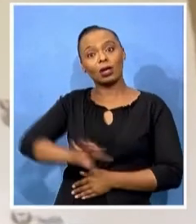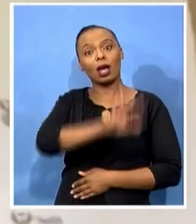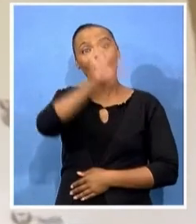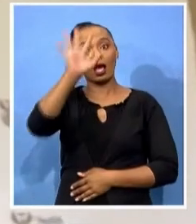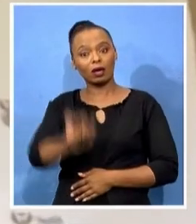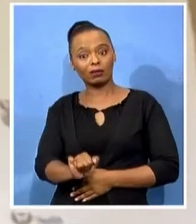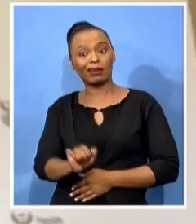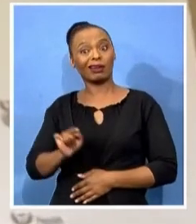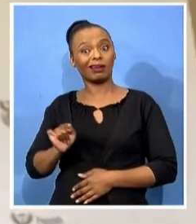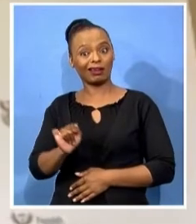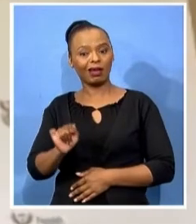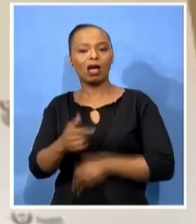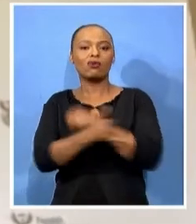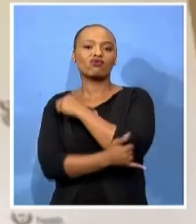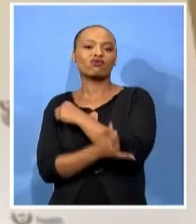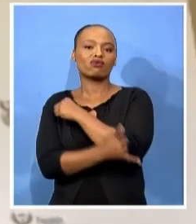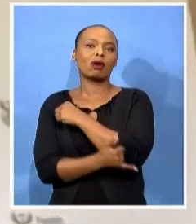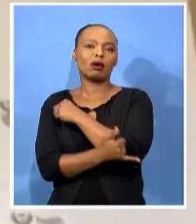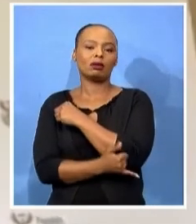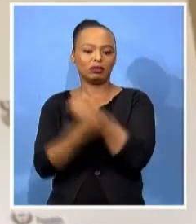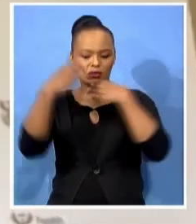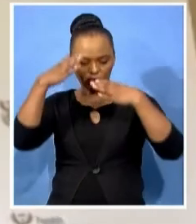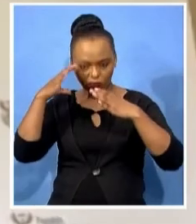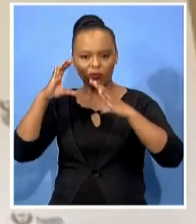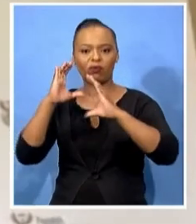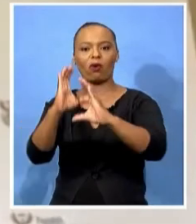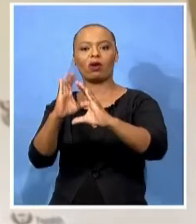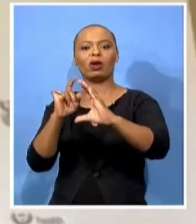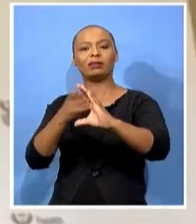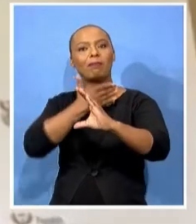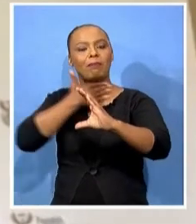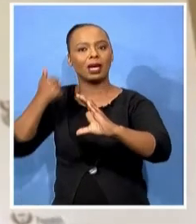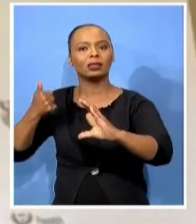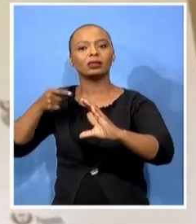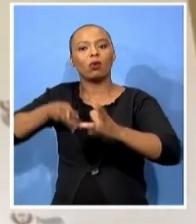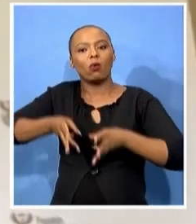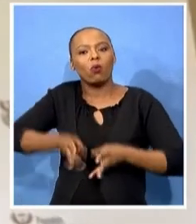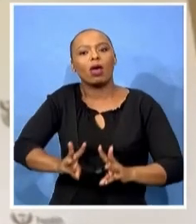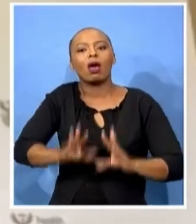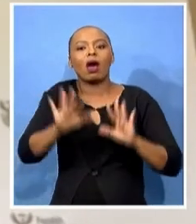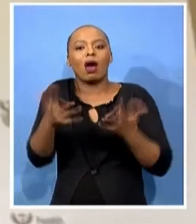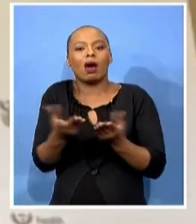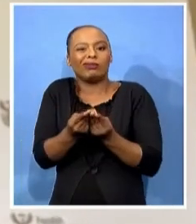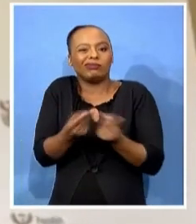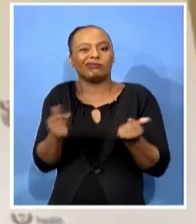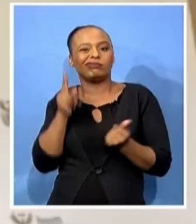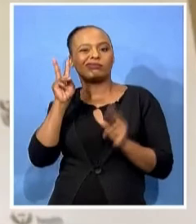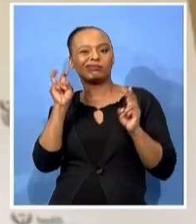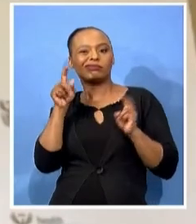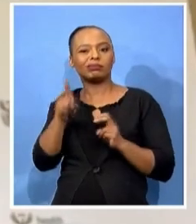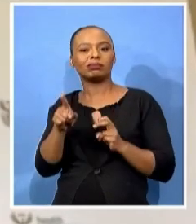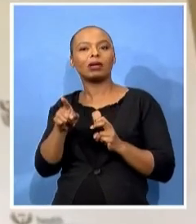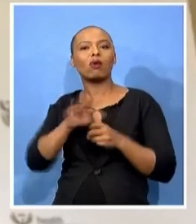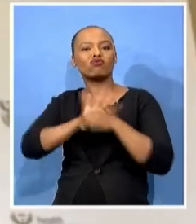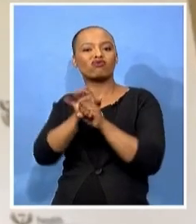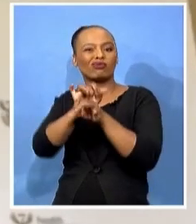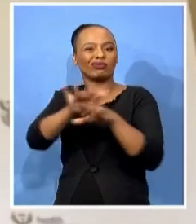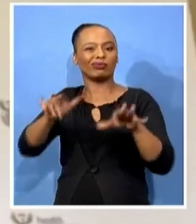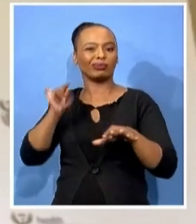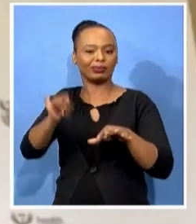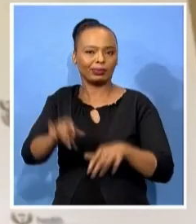focused on the best possible way of dealing with this COVID-19 situation. And therefore, we don't feel that